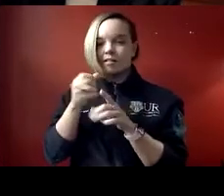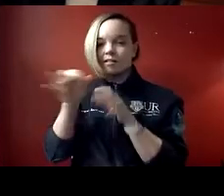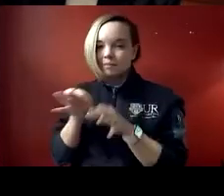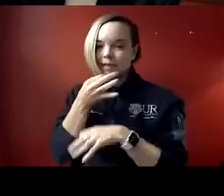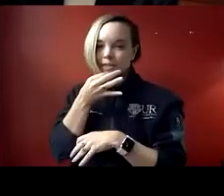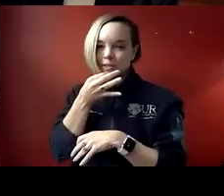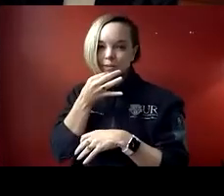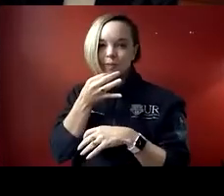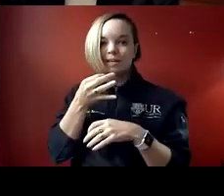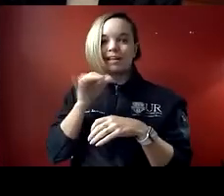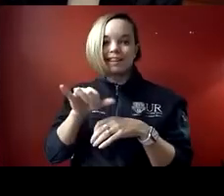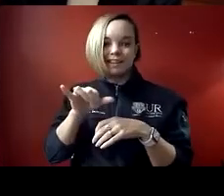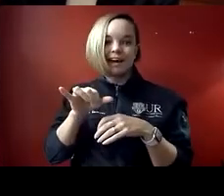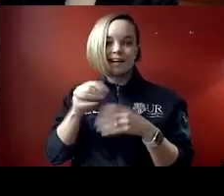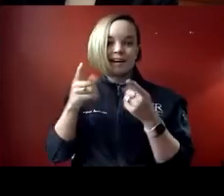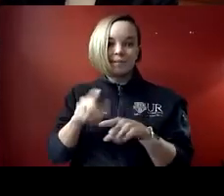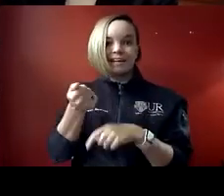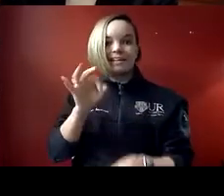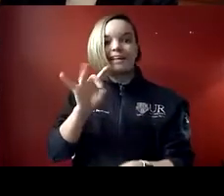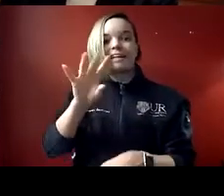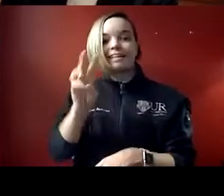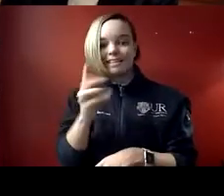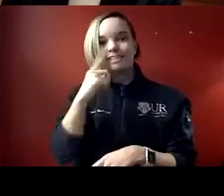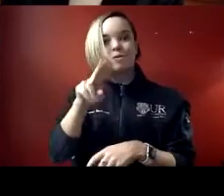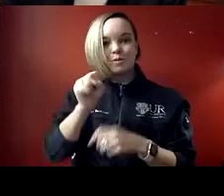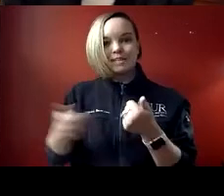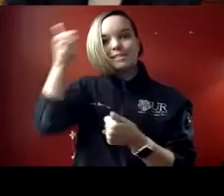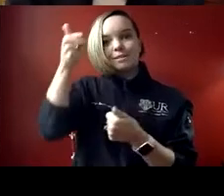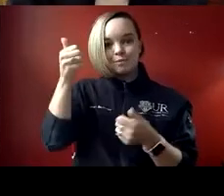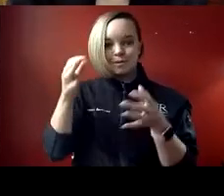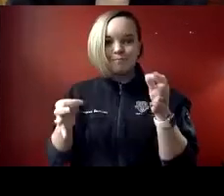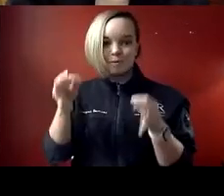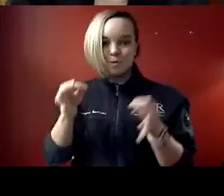1986 in the US Supreme Court in the Meritor case.